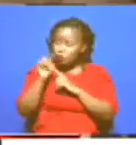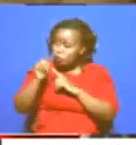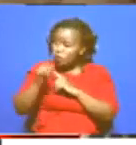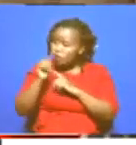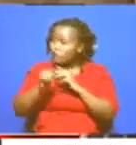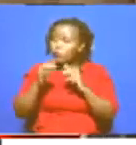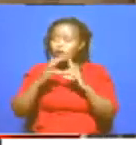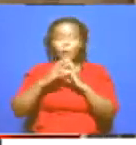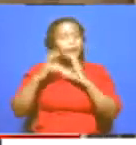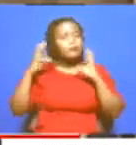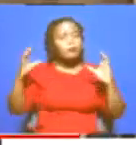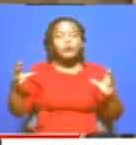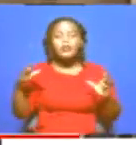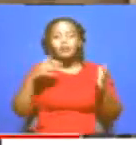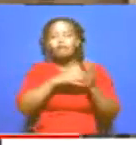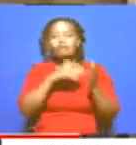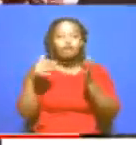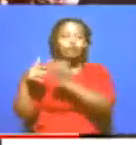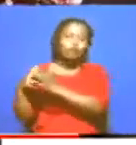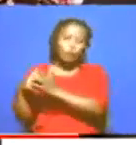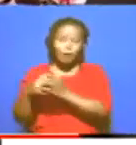drawback. You know,